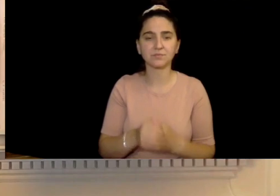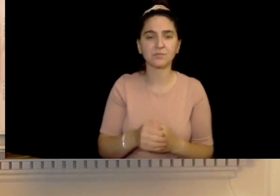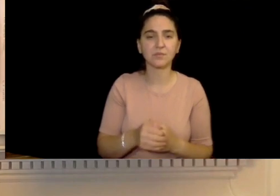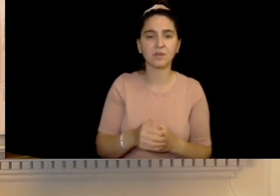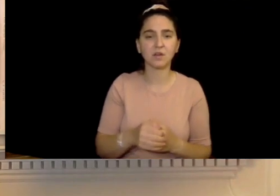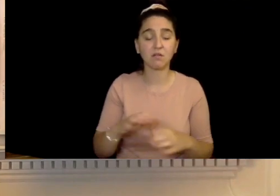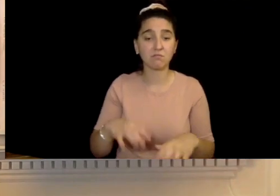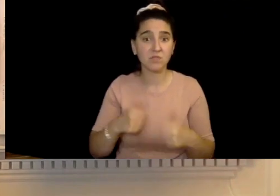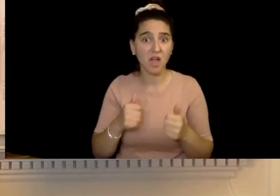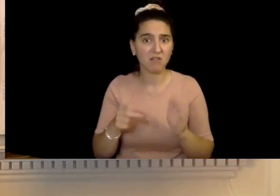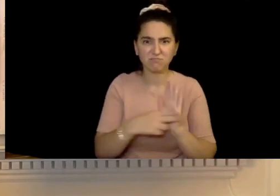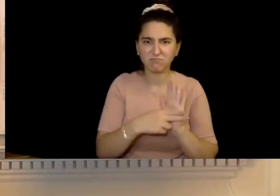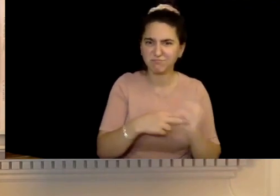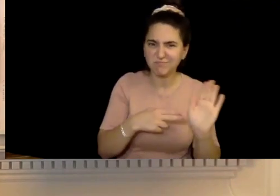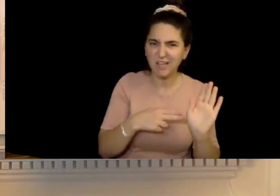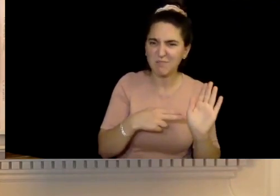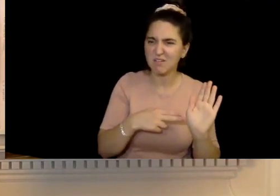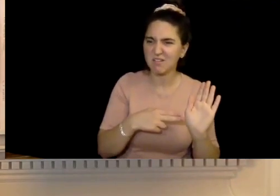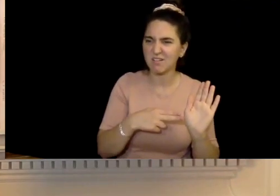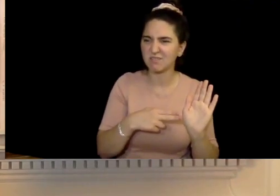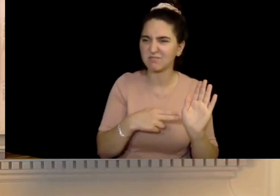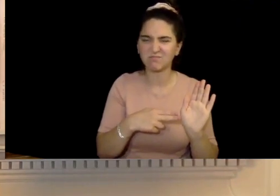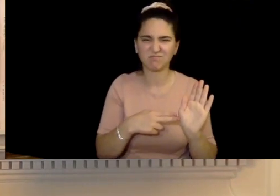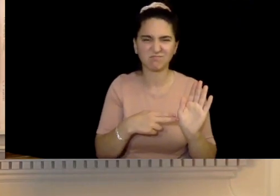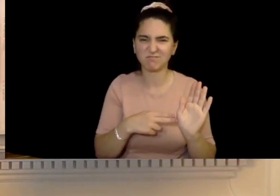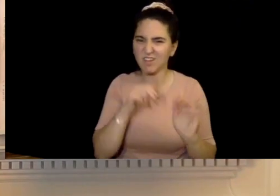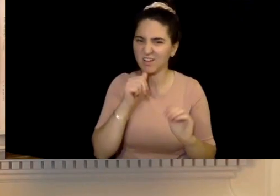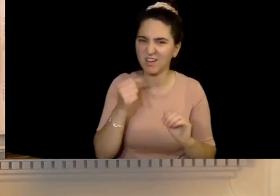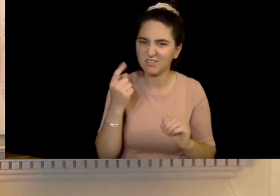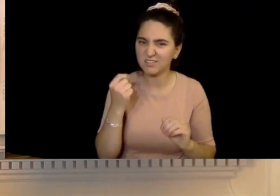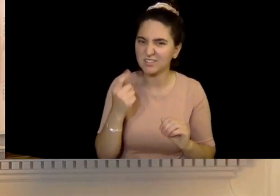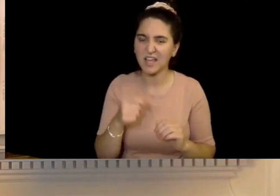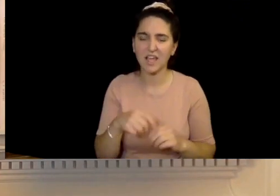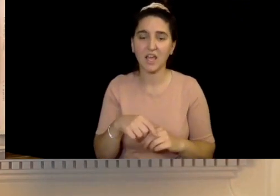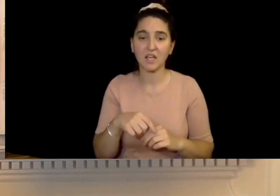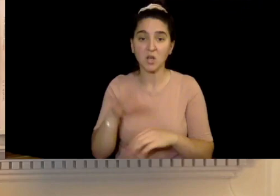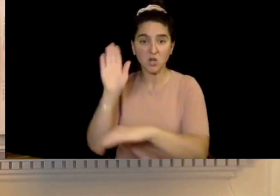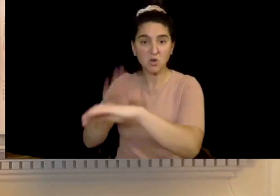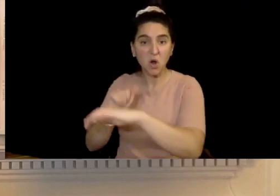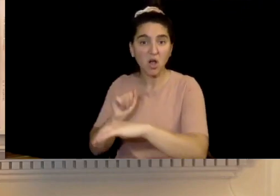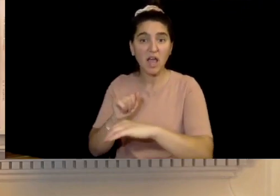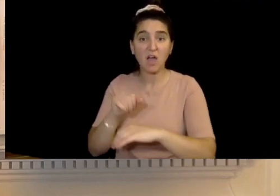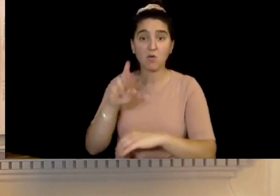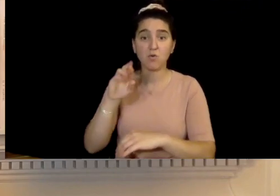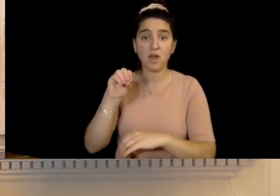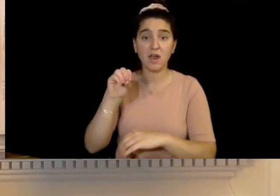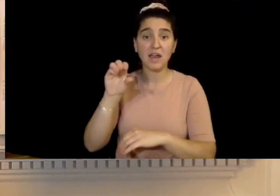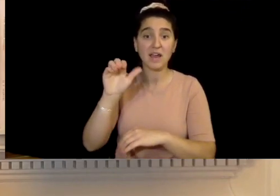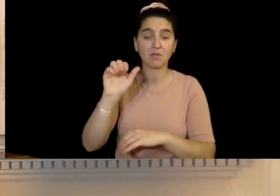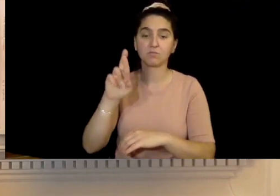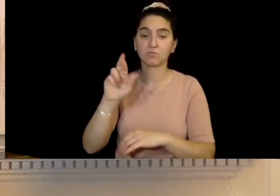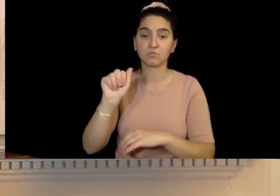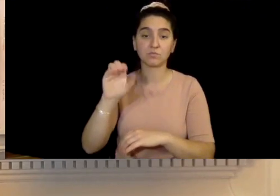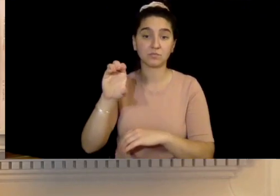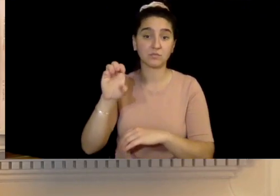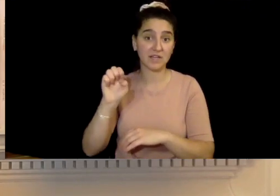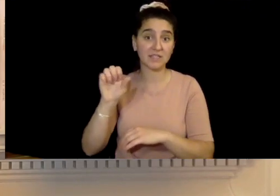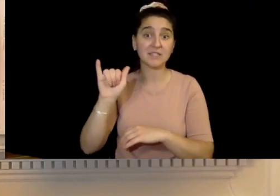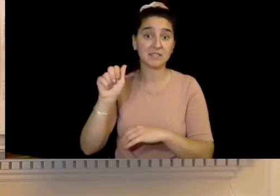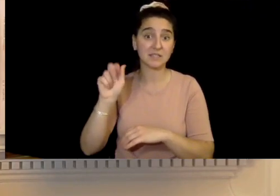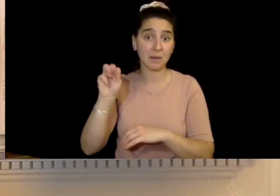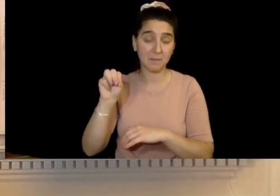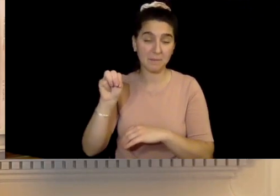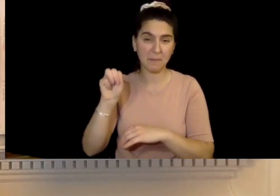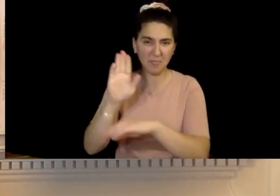that dehumanize and threaten life and liberty. We call out the sins of racism and white supremacy and acknowledge